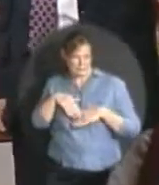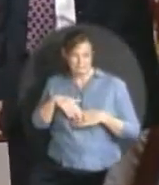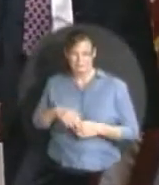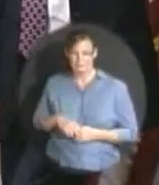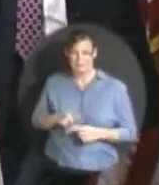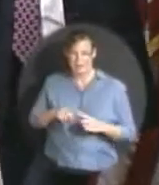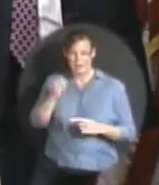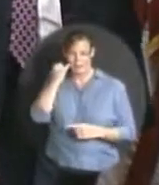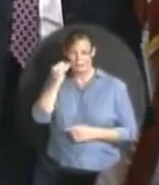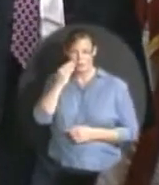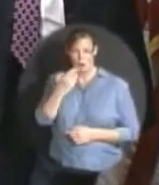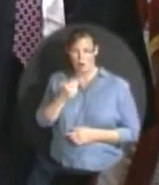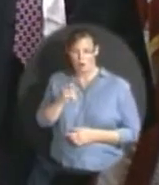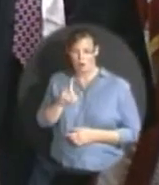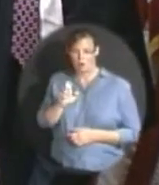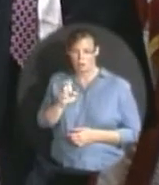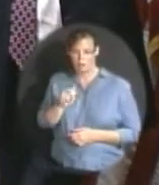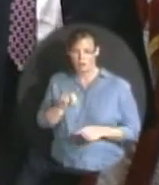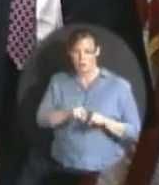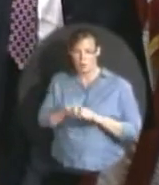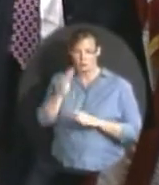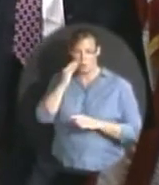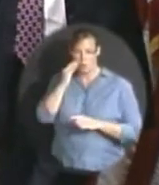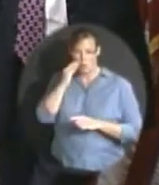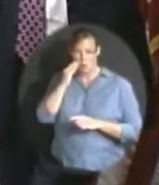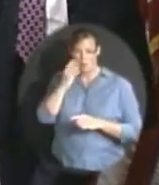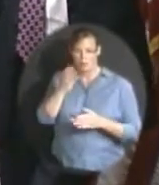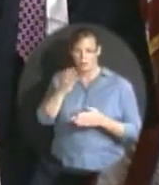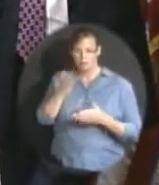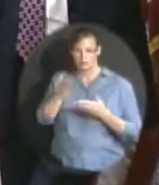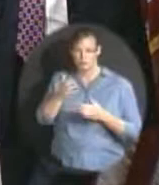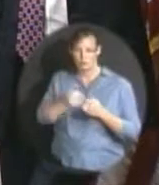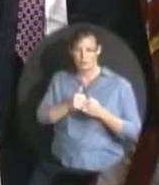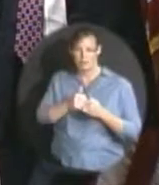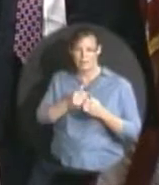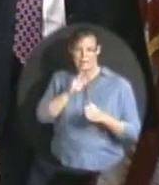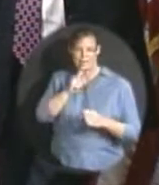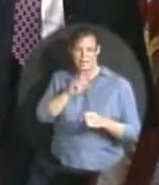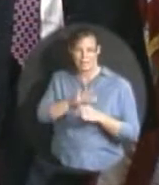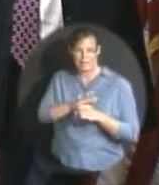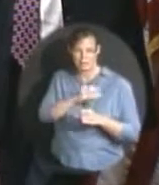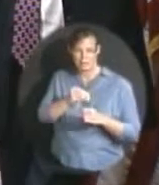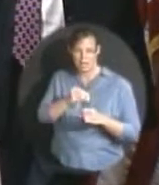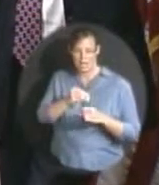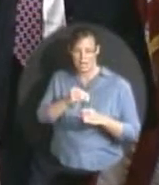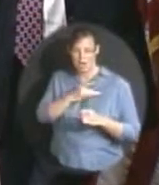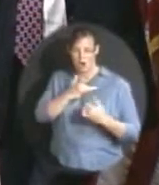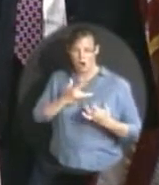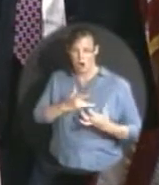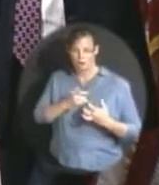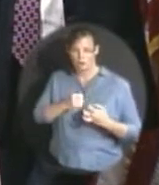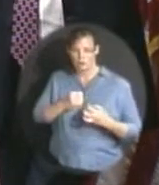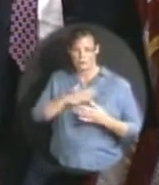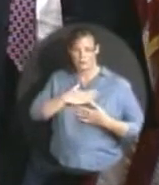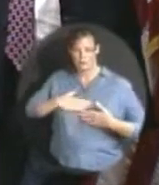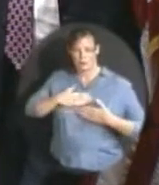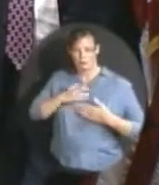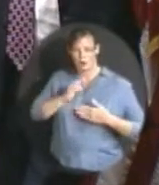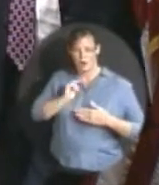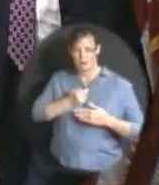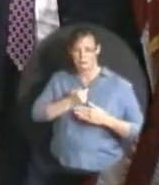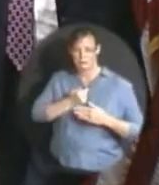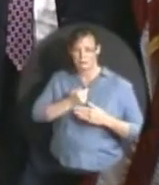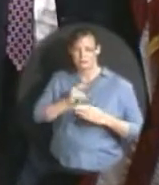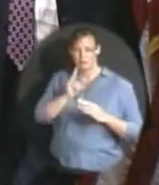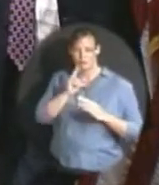But if you know Harlan, you also know that he serves with tremendous dedication and great heart. So it's a pleasure for us to take a few moments to recognize